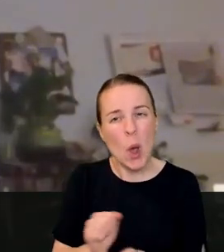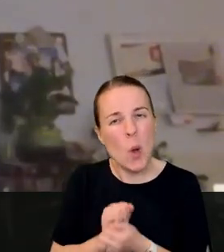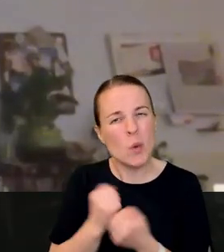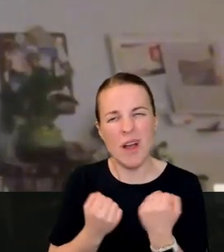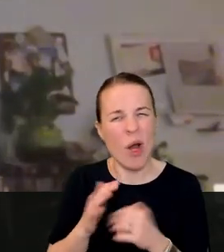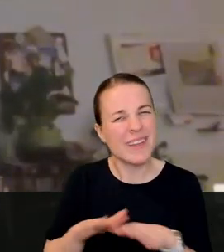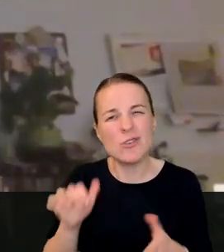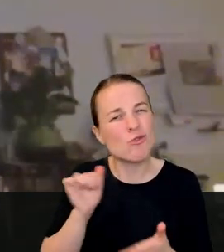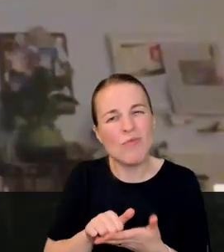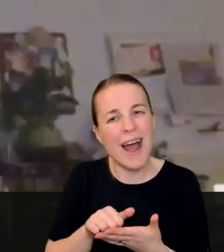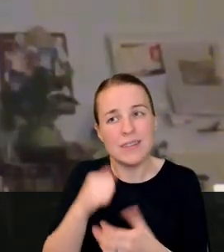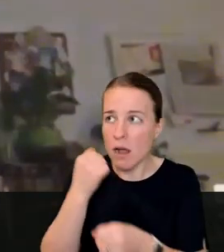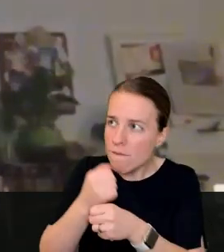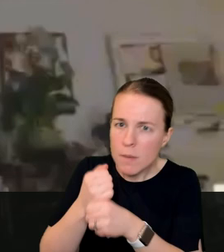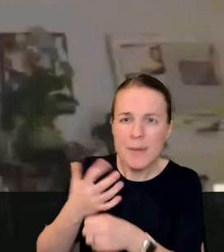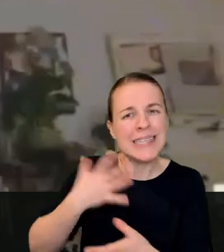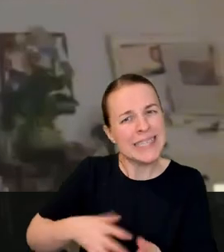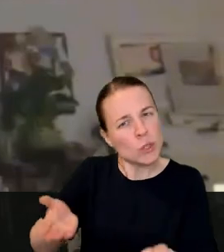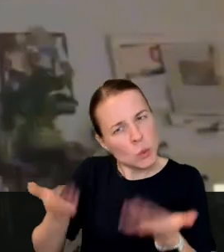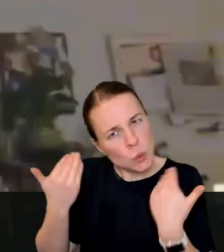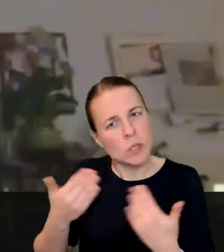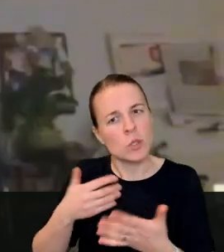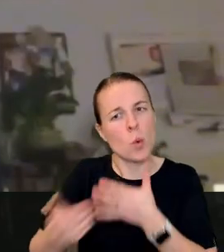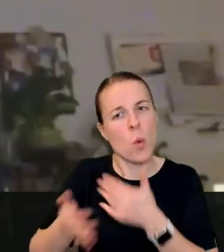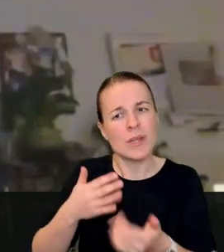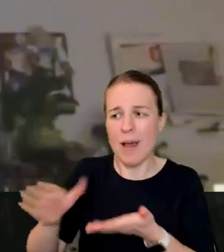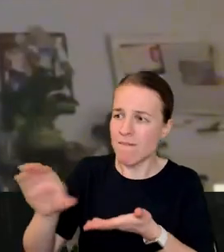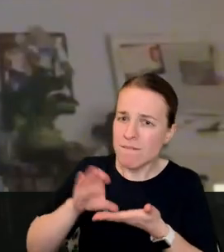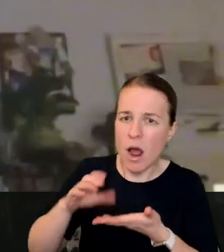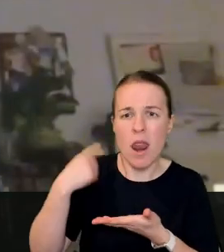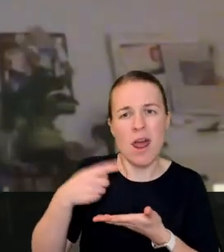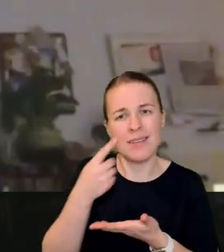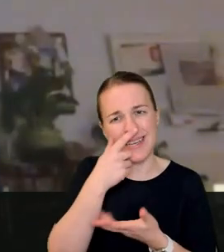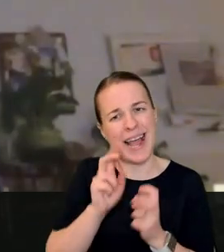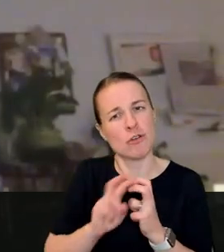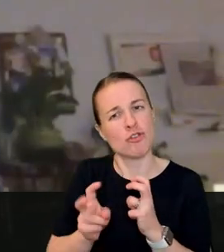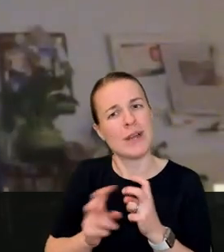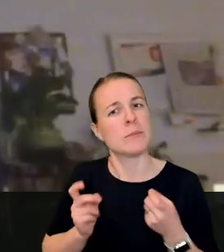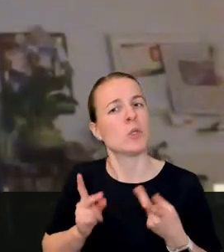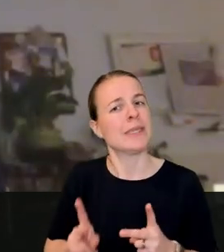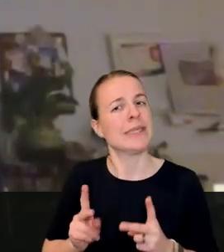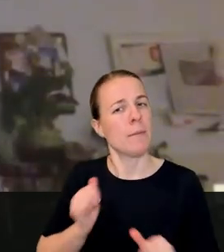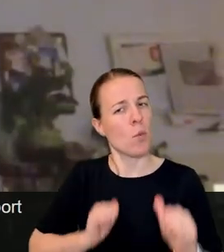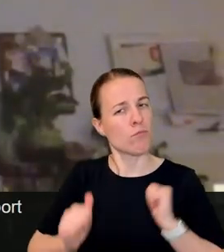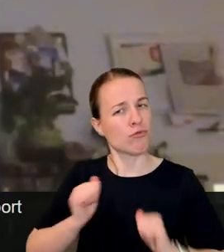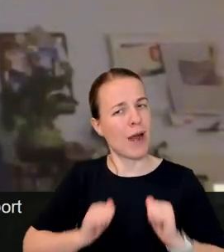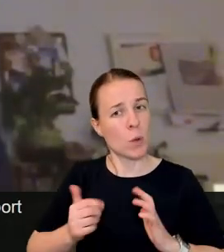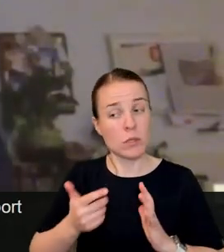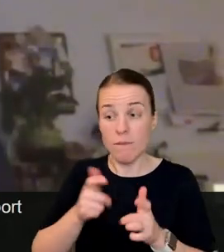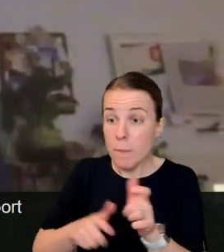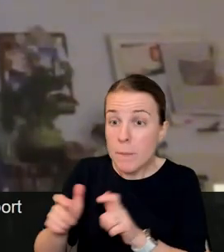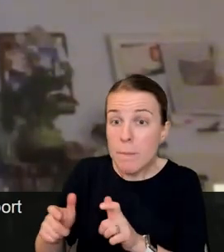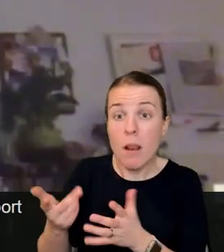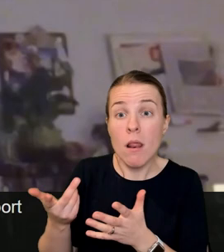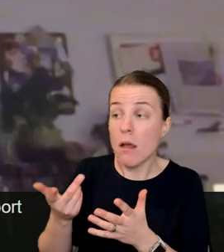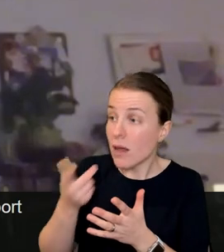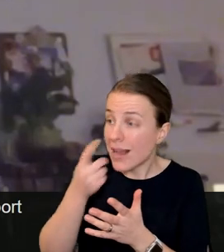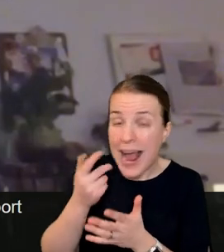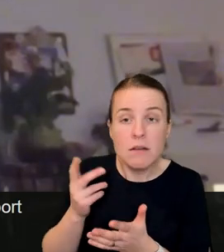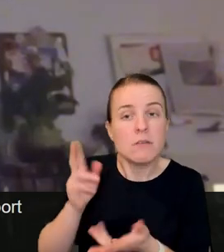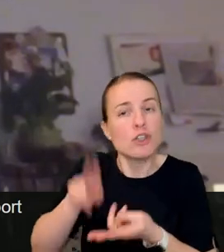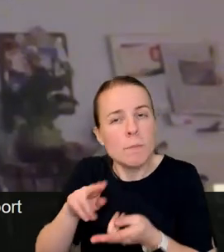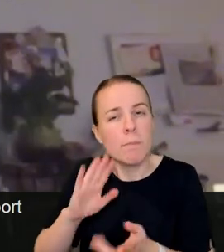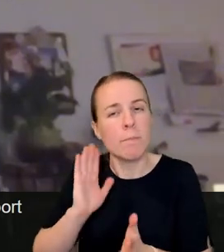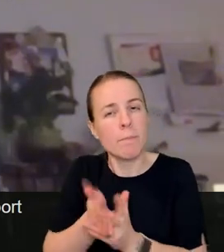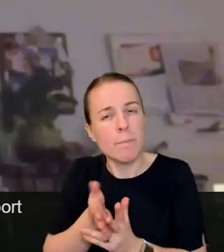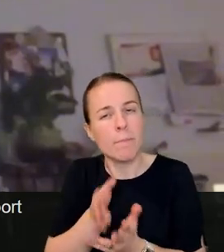step up and fund London so that we can have a transport system we can be proud of, where people have cheap and affordable and